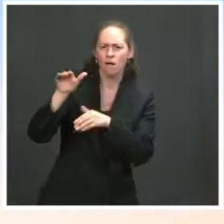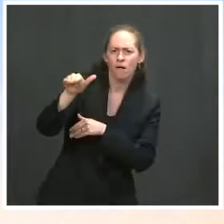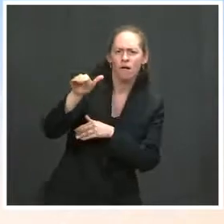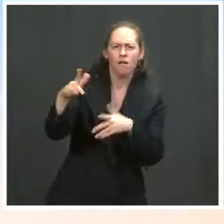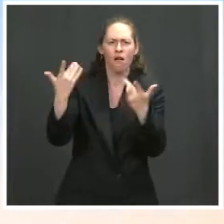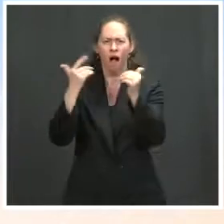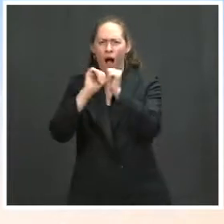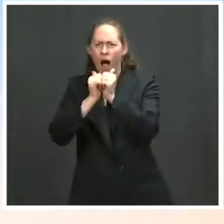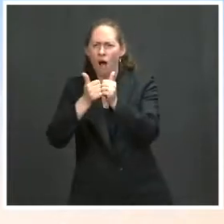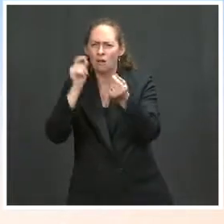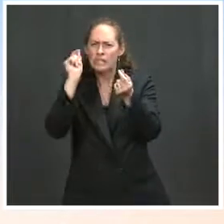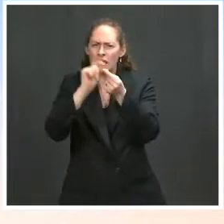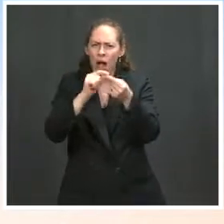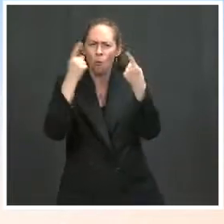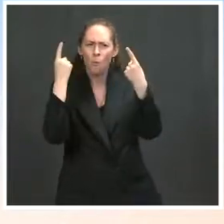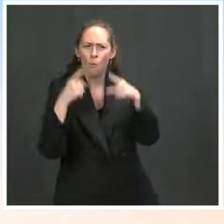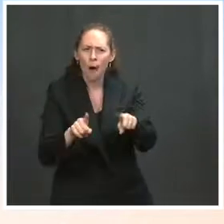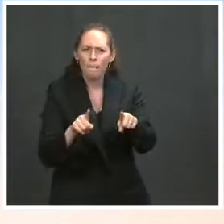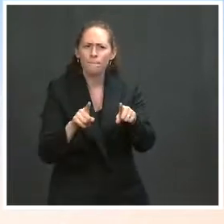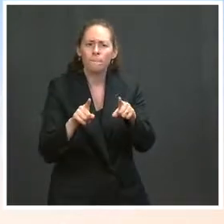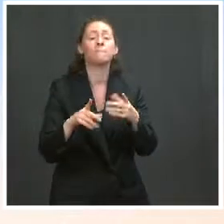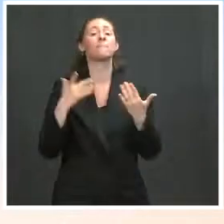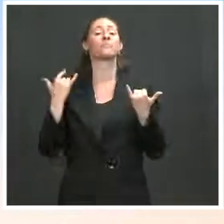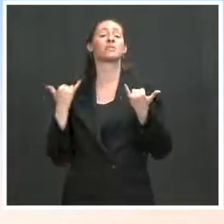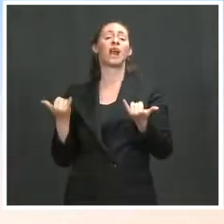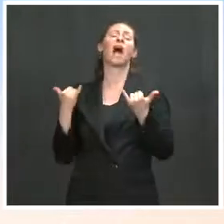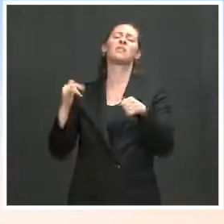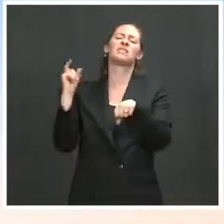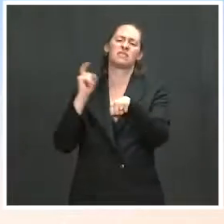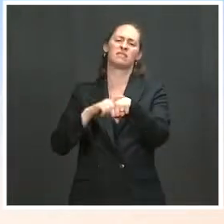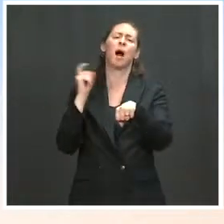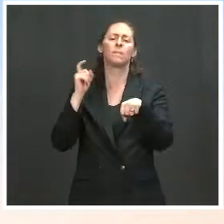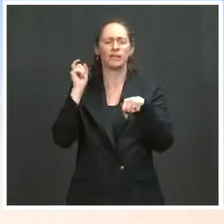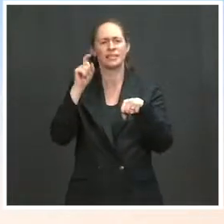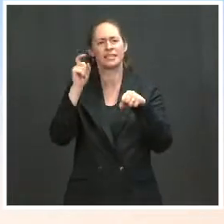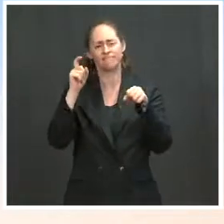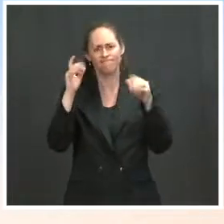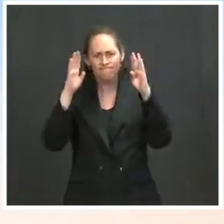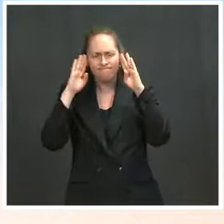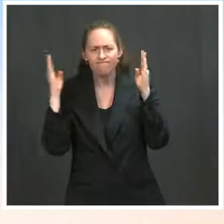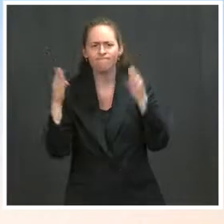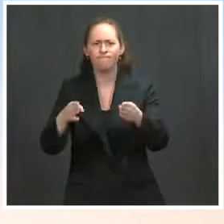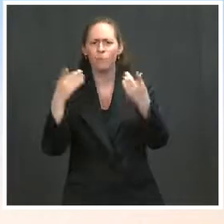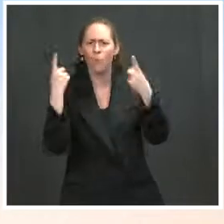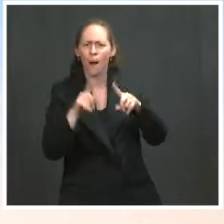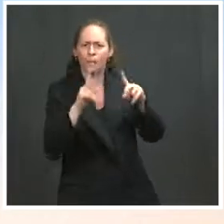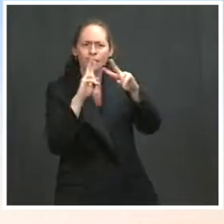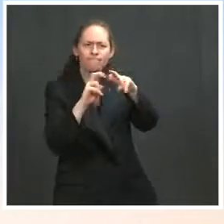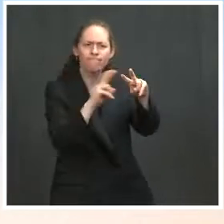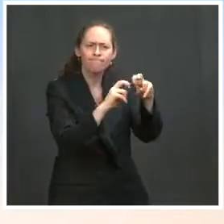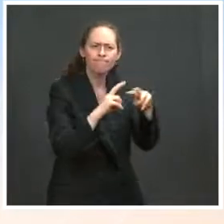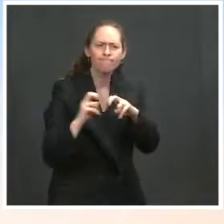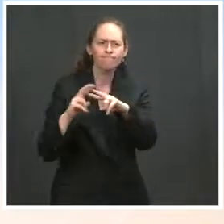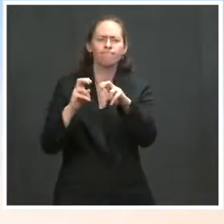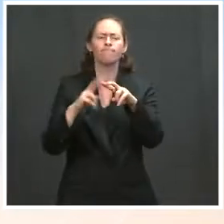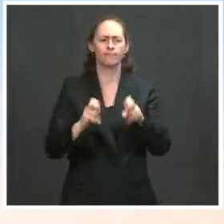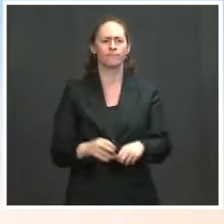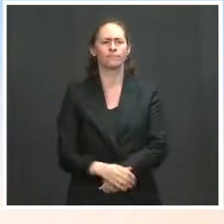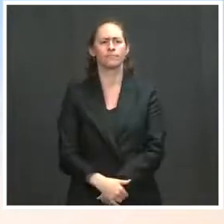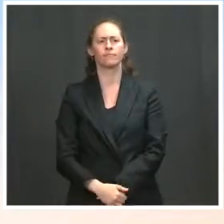origin of this pandemic will help us understand how to prepare for the next pandemic and the next one.